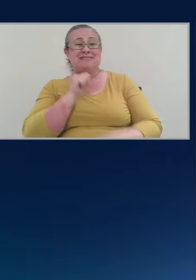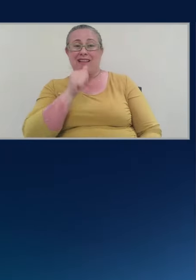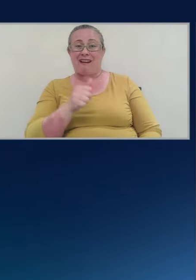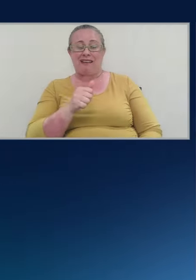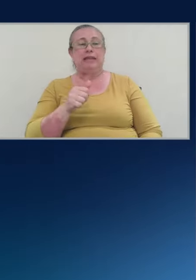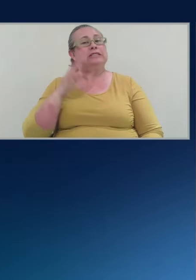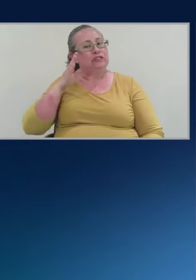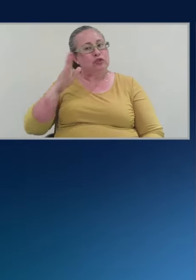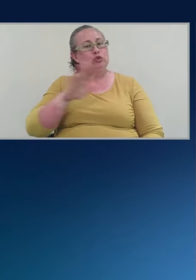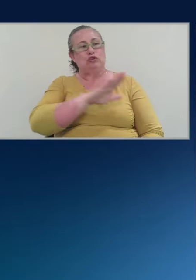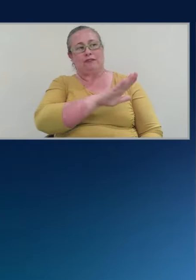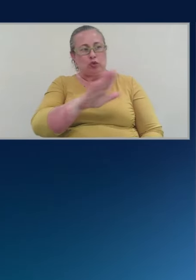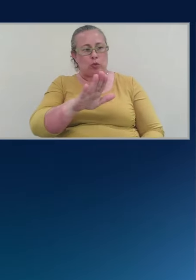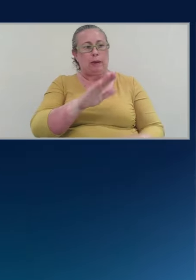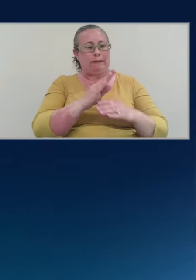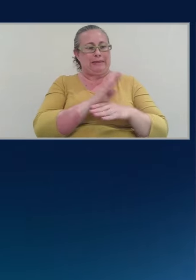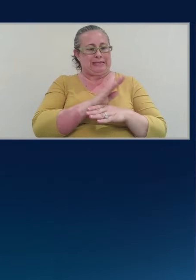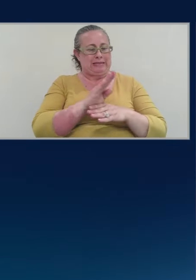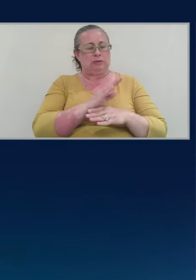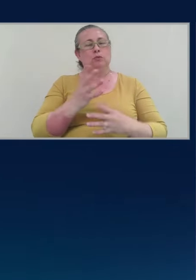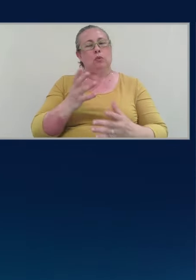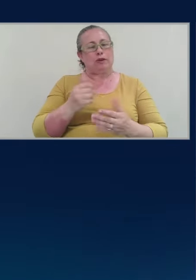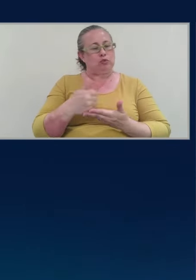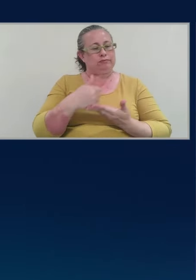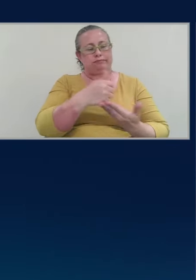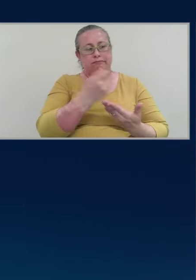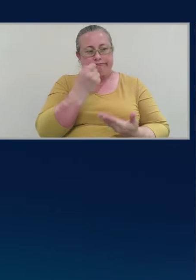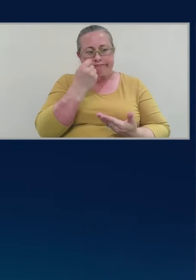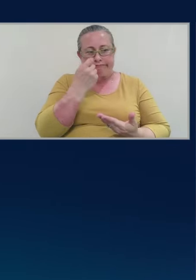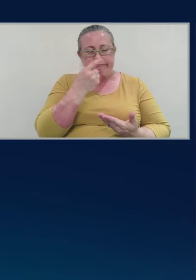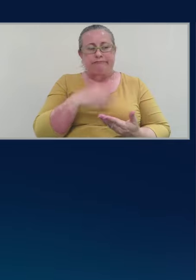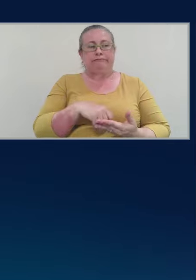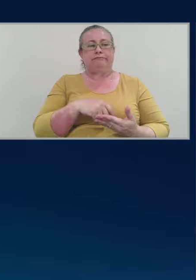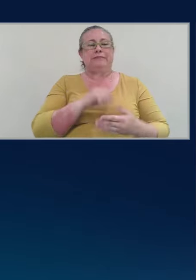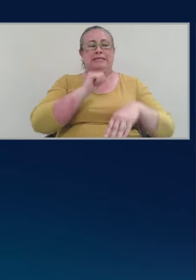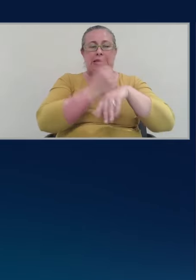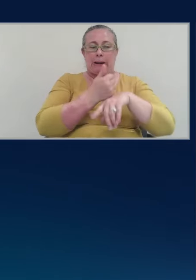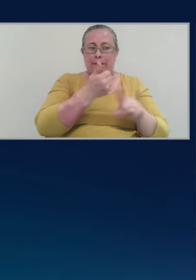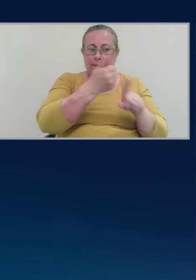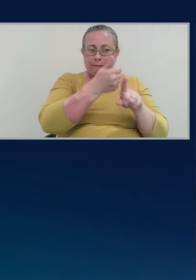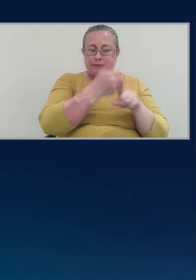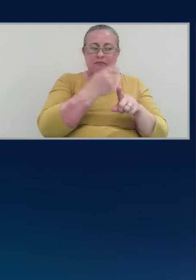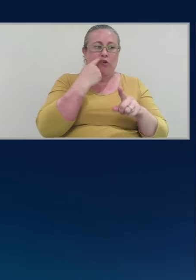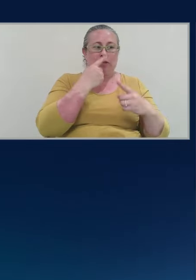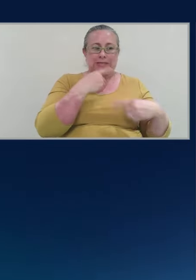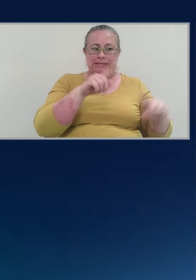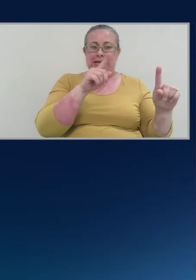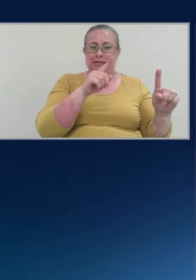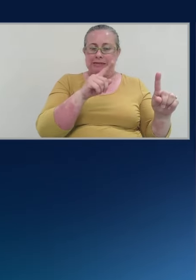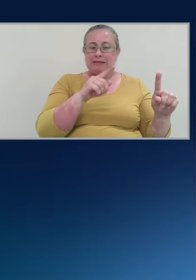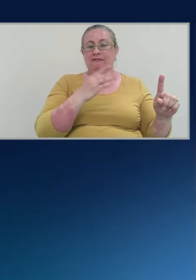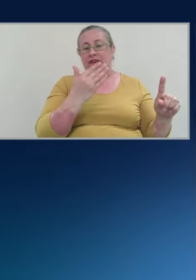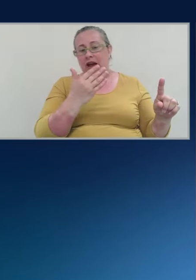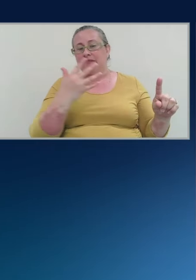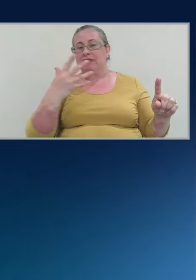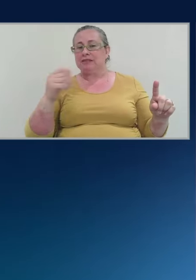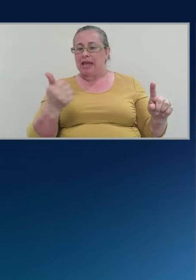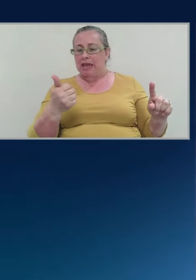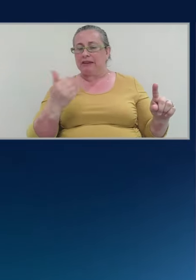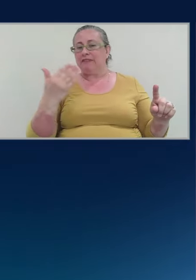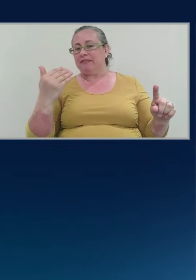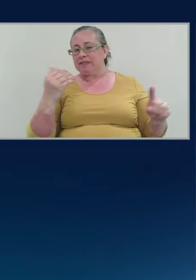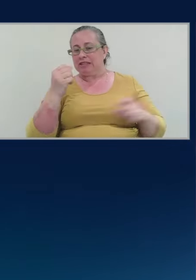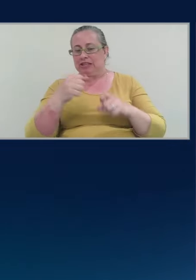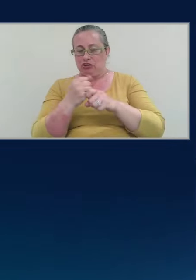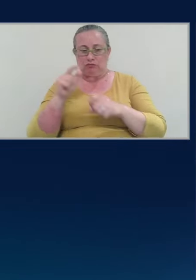business. And so we want to help them understand that and set themselves up for success 5, 10, 15 years down the road. And it makes total sense. Like I